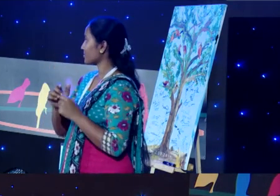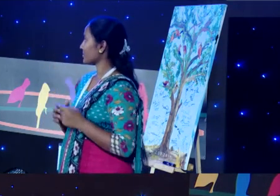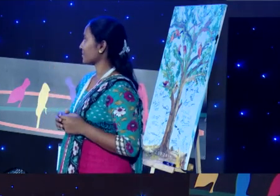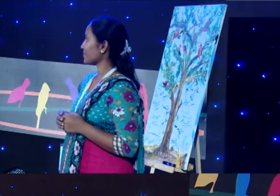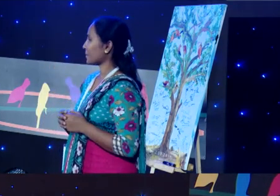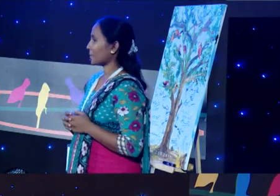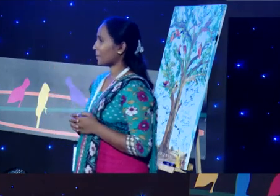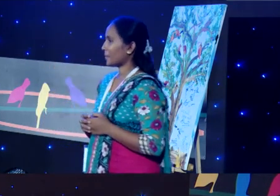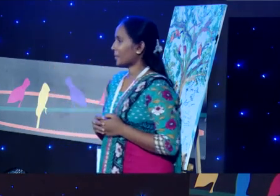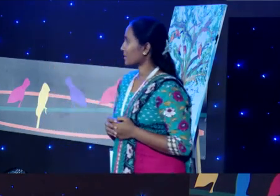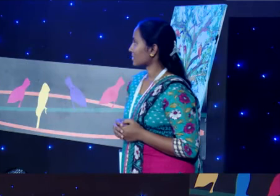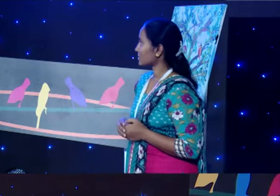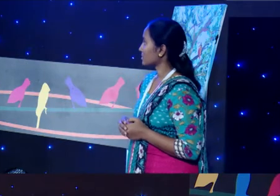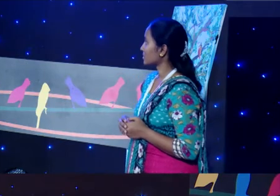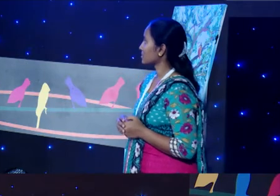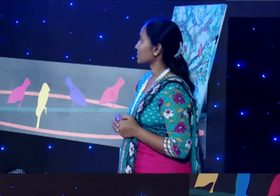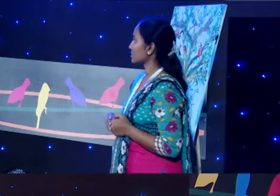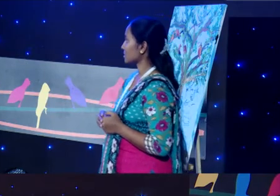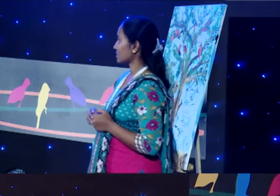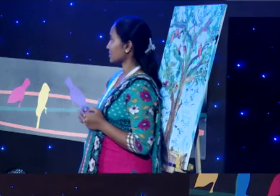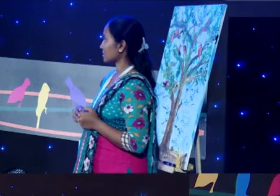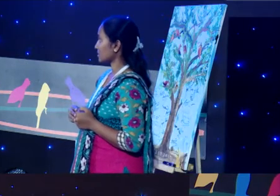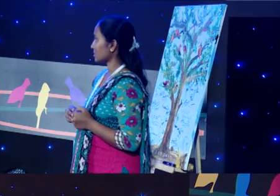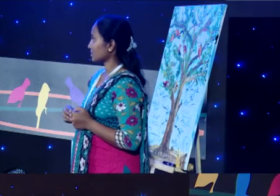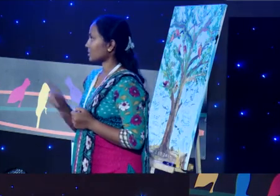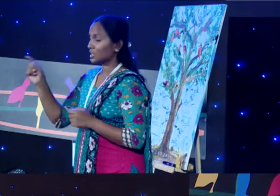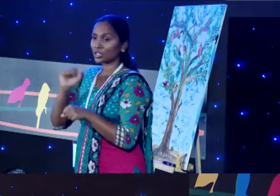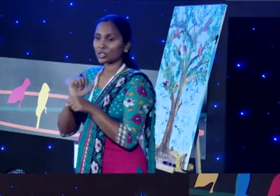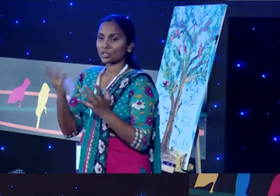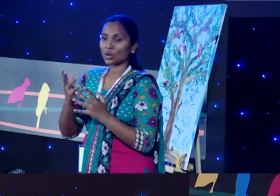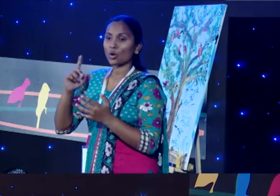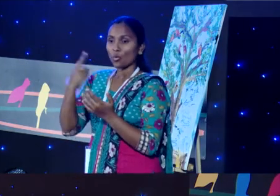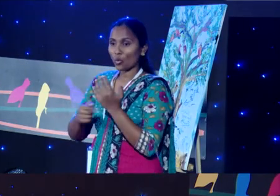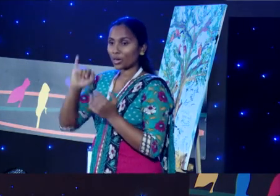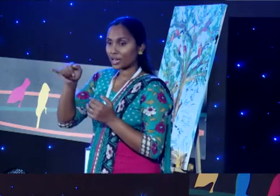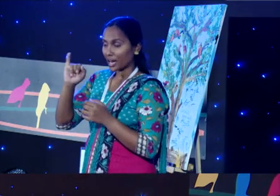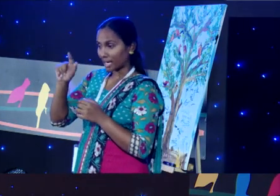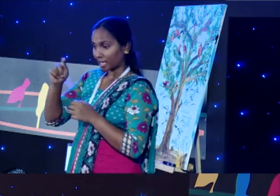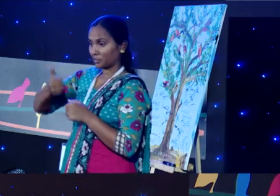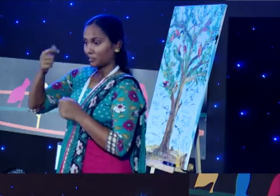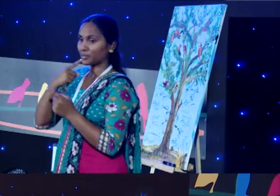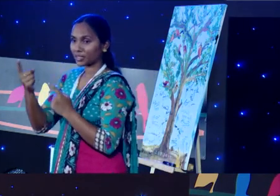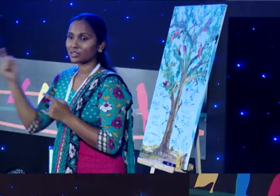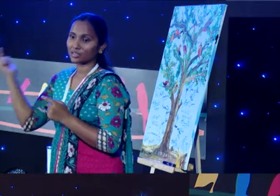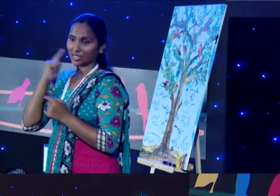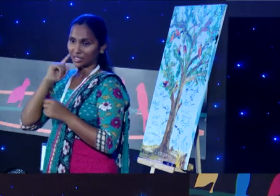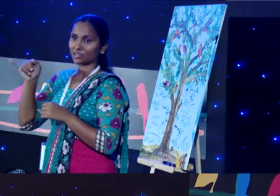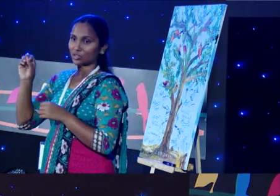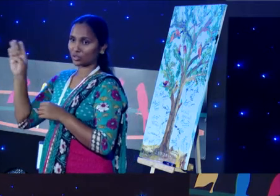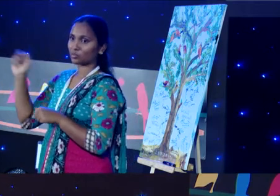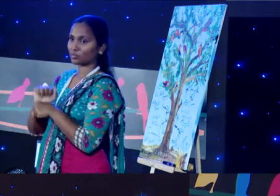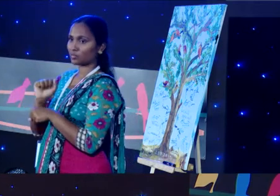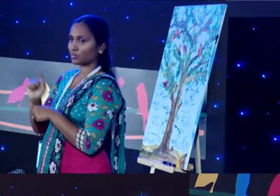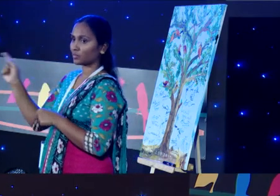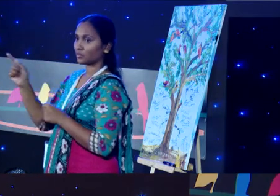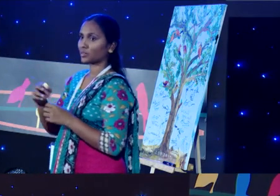lab assistant. So my job was to listen to what R&D managers would say there and actually make stuff. So make stuff as in, they would